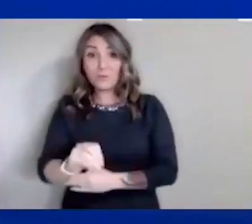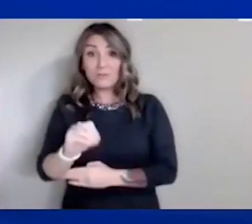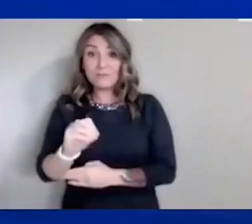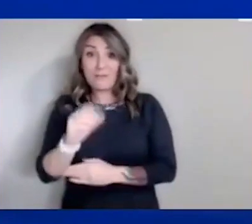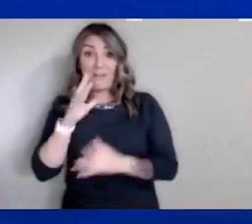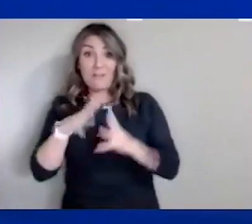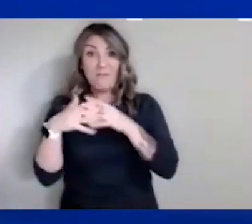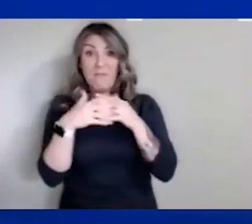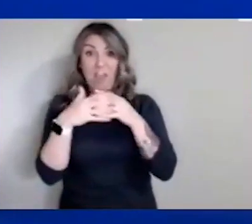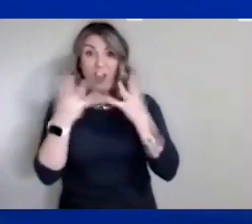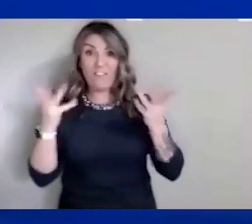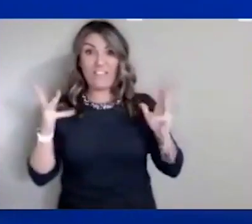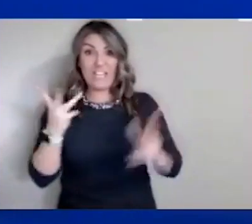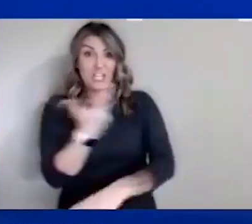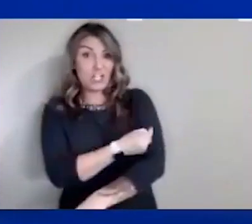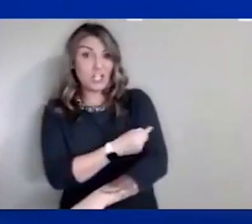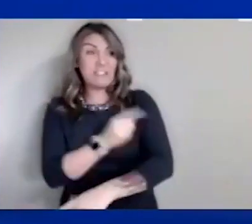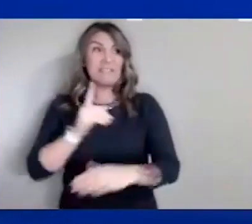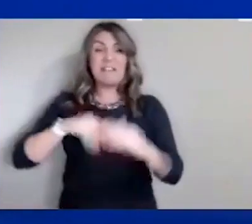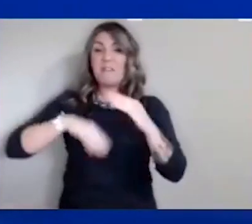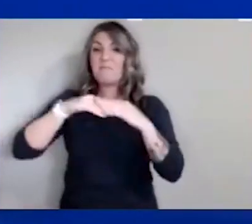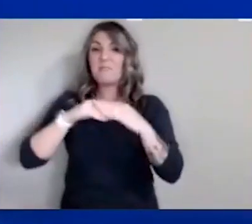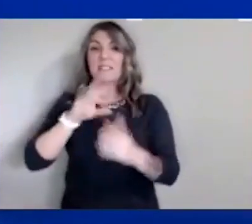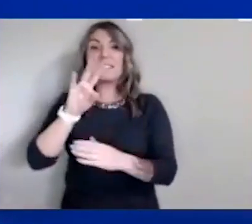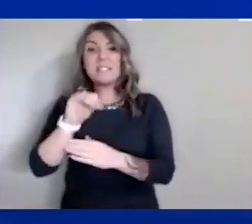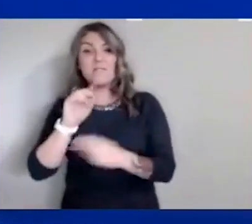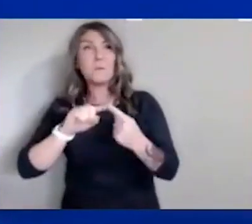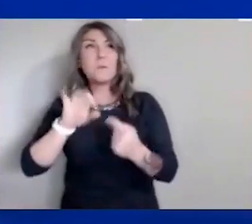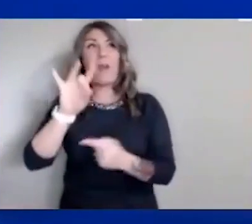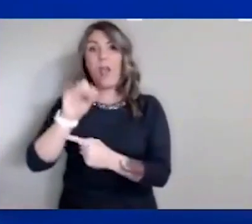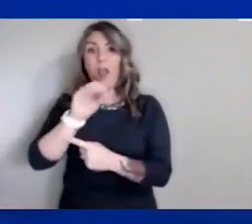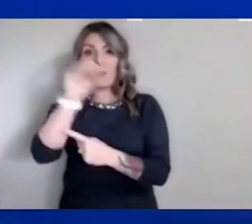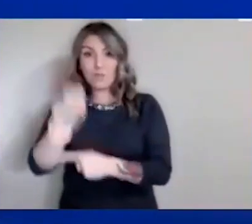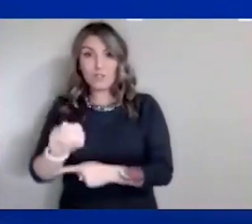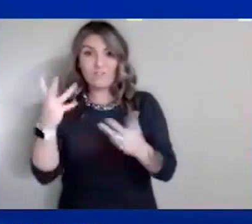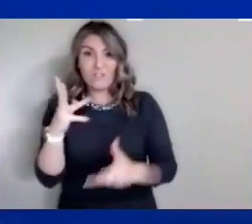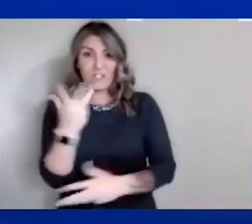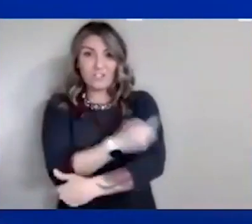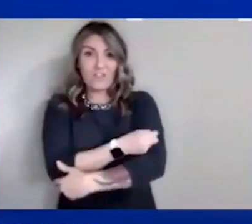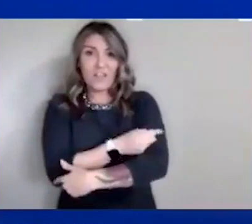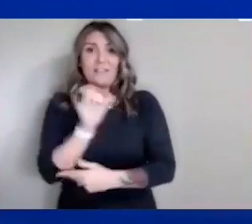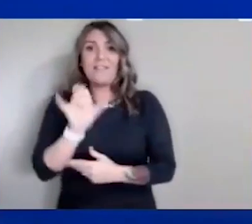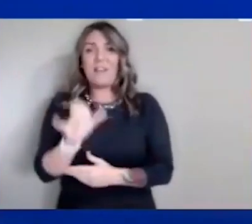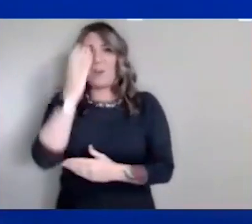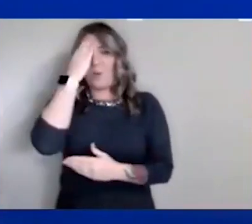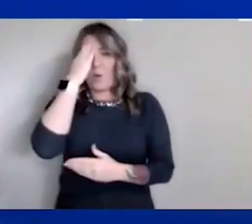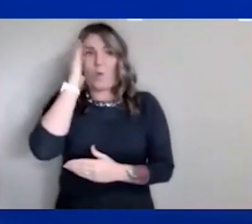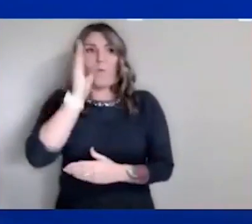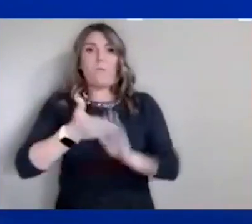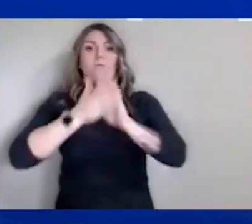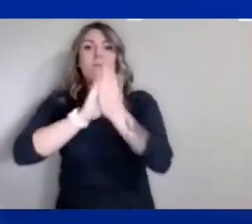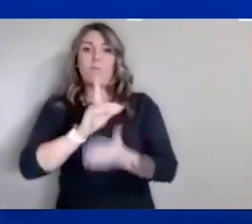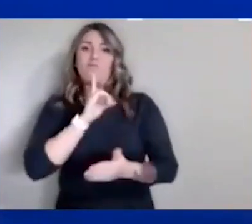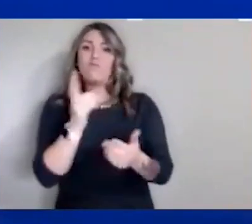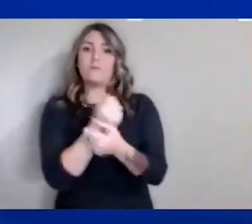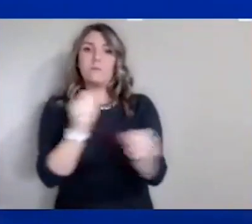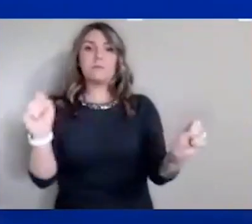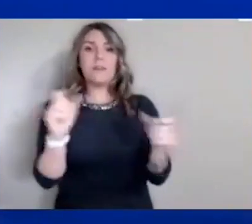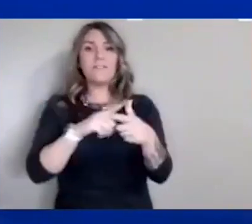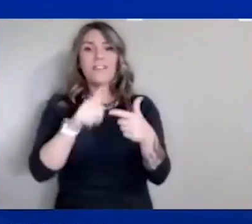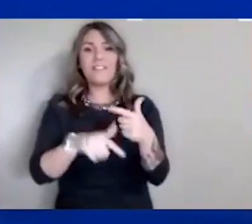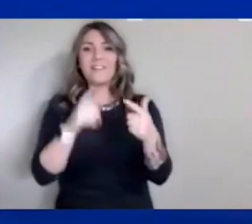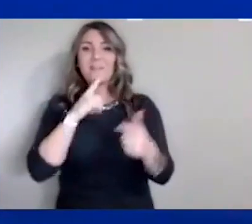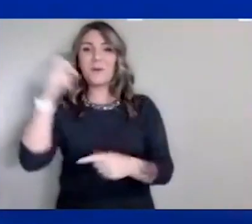get to that 70 or 80% of Americans having had vaccination. That's when we know we're really going to be safe. And will it even be safe then when we go back into